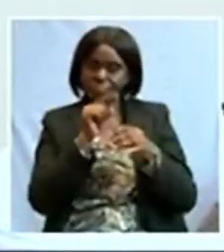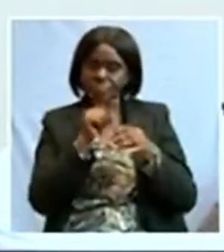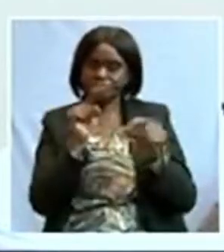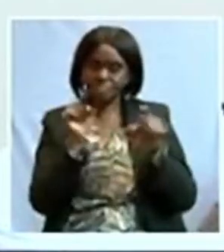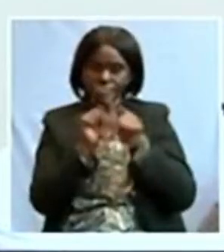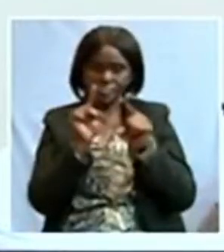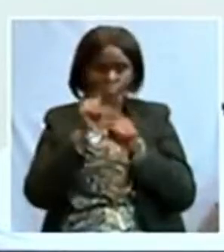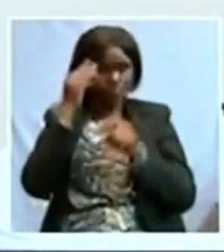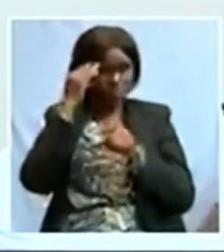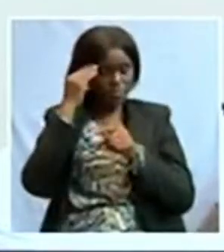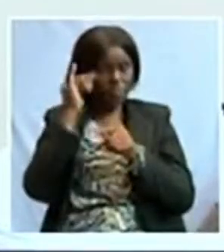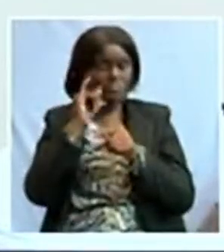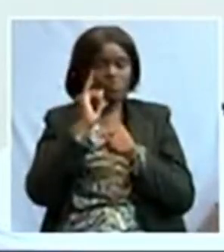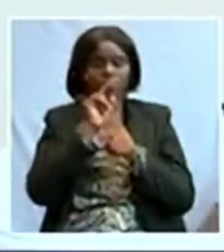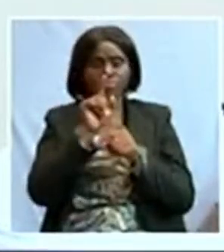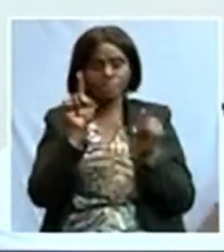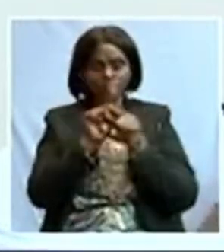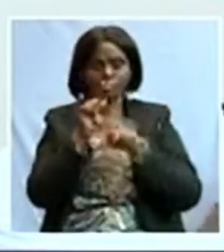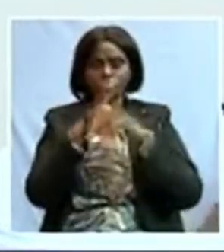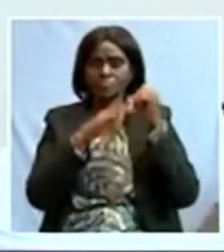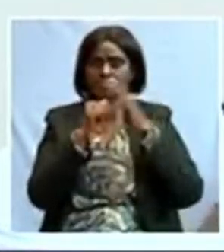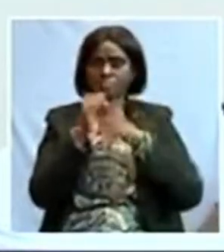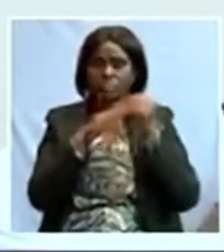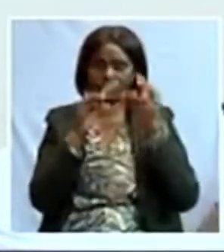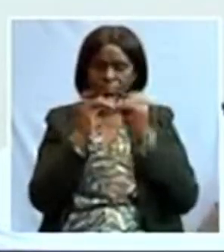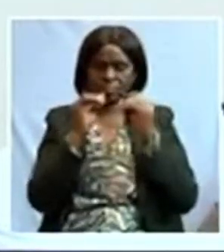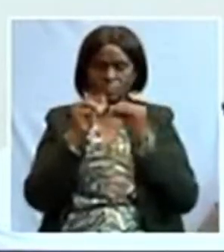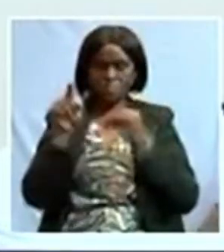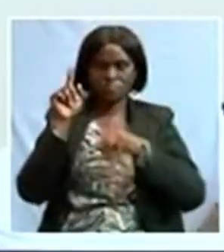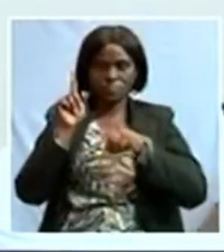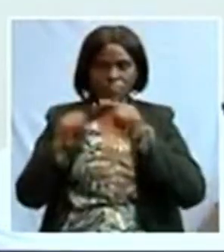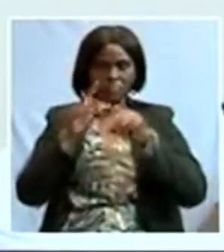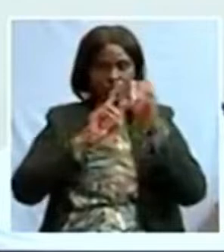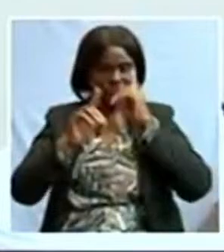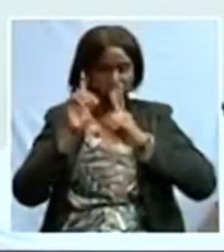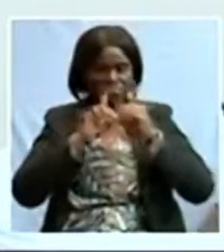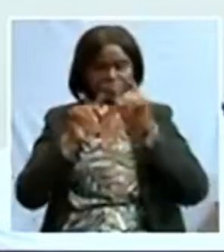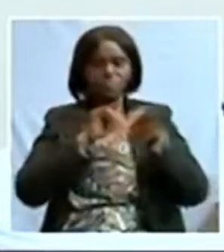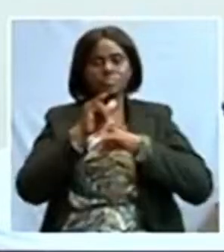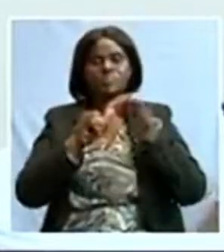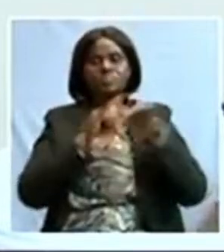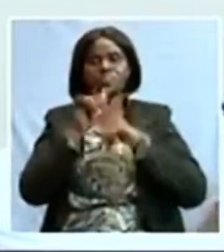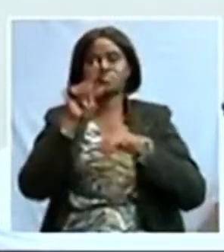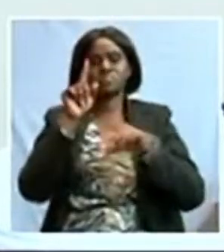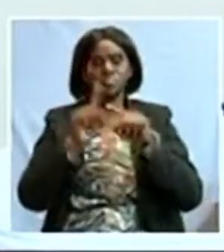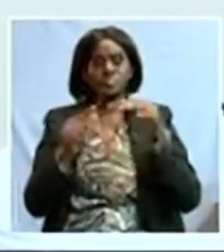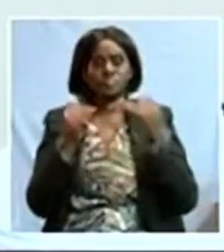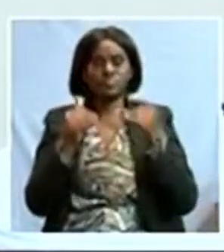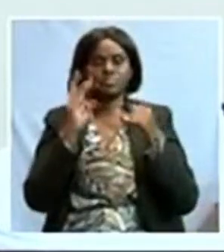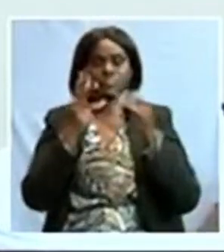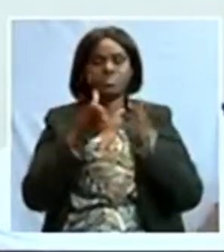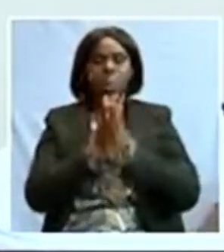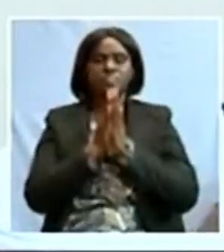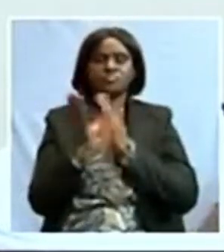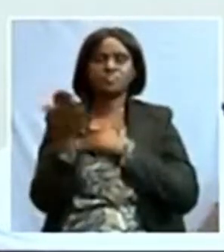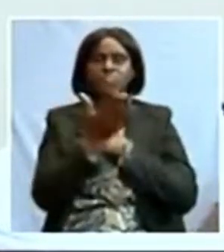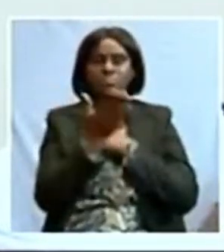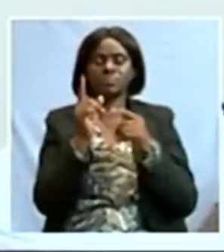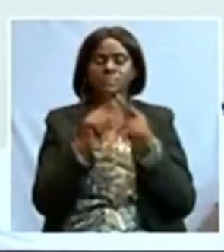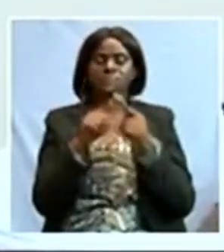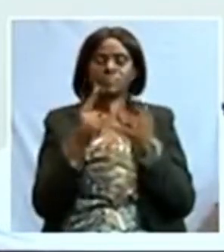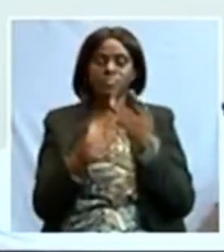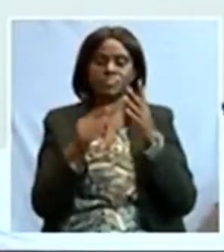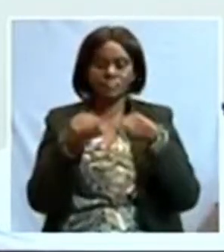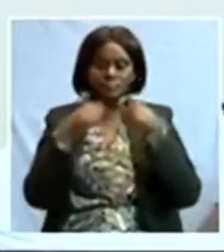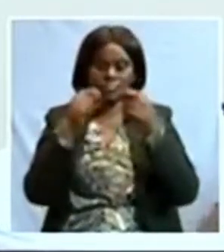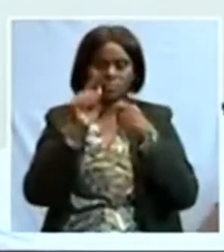is confident and comforted that you cannot deliberately mislead it. Hence, we will ask you to